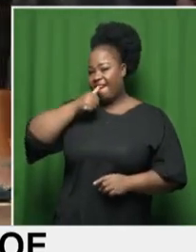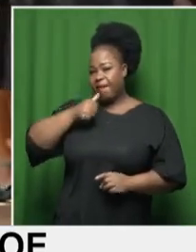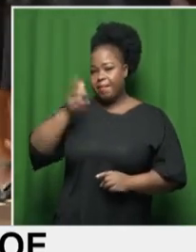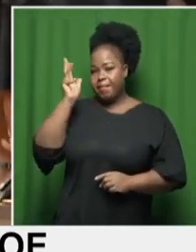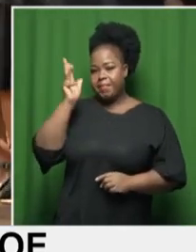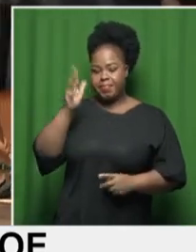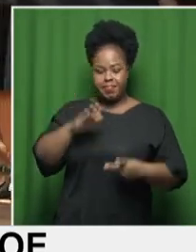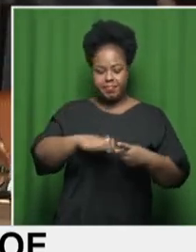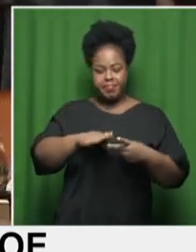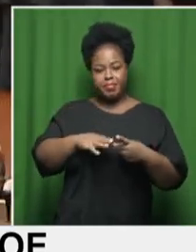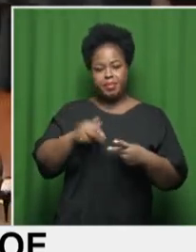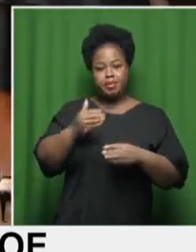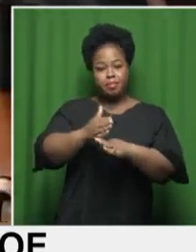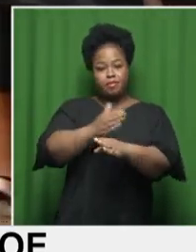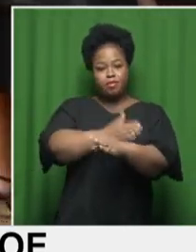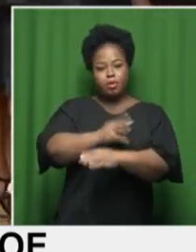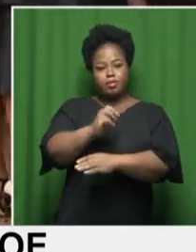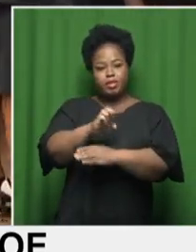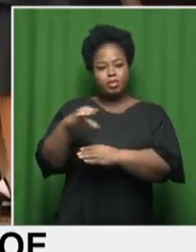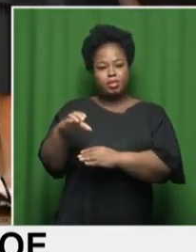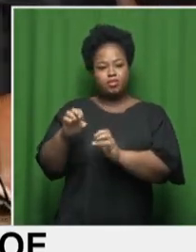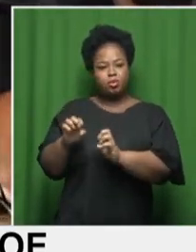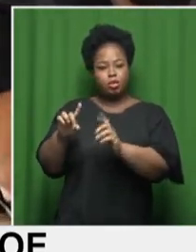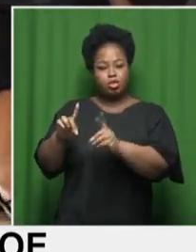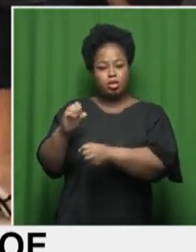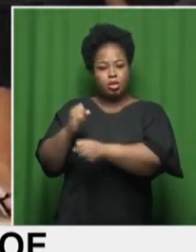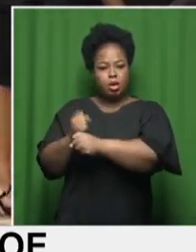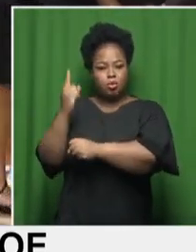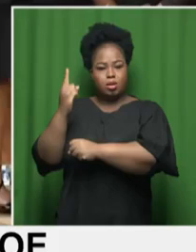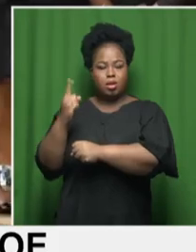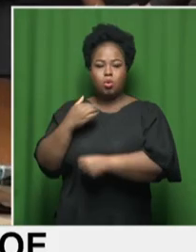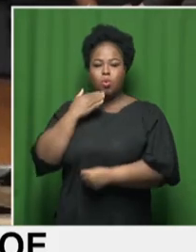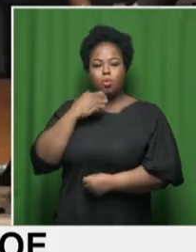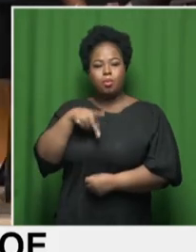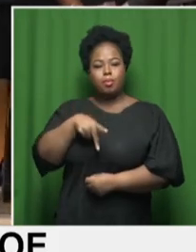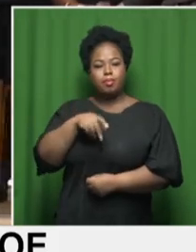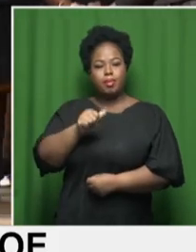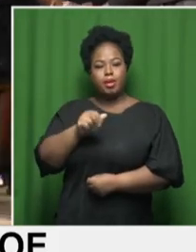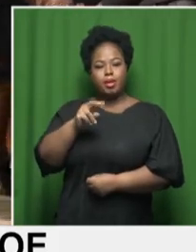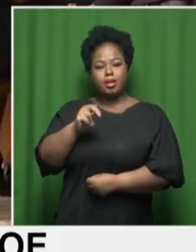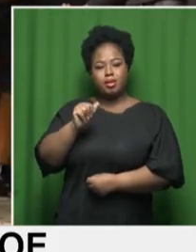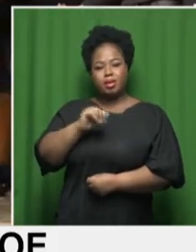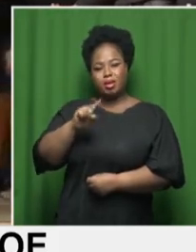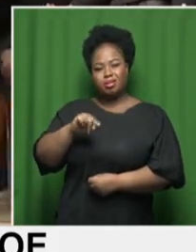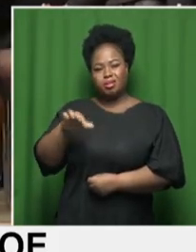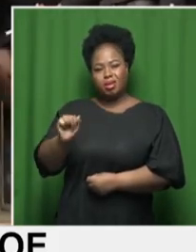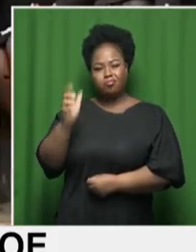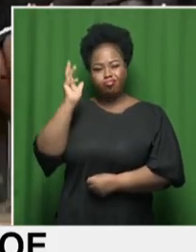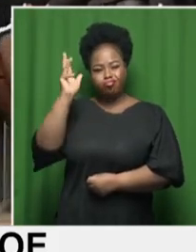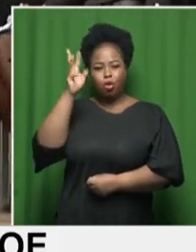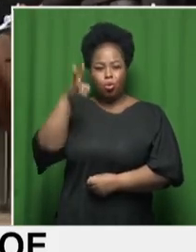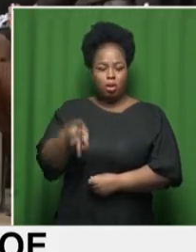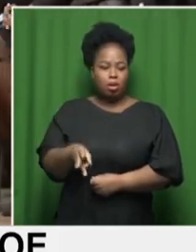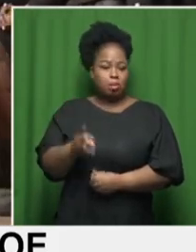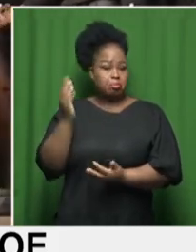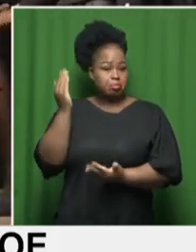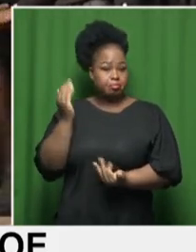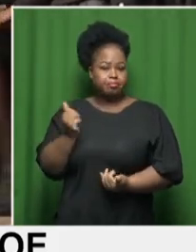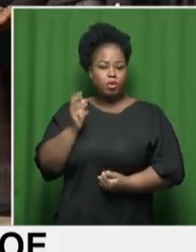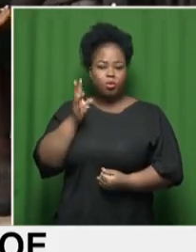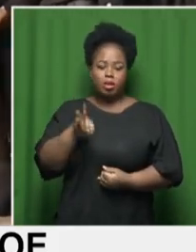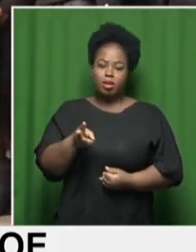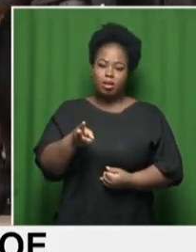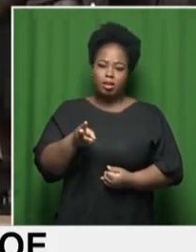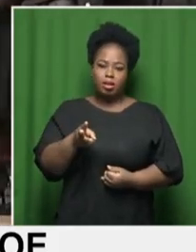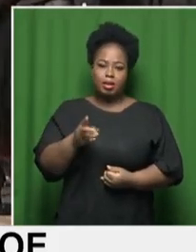former MEC of Education in Gauteng, Banyazale Sufi. Those are some of the speakers that we are expecting